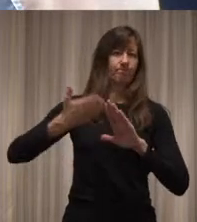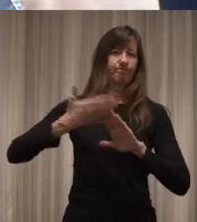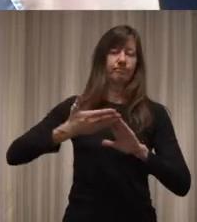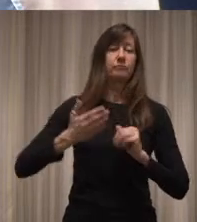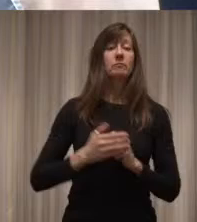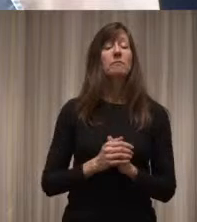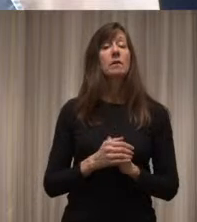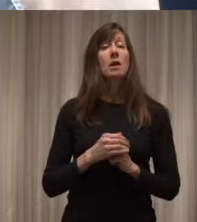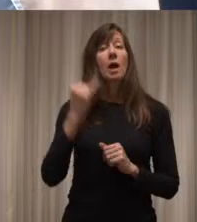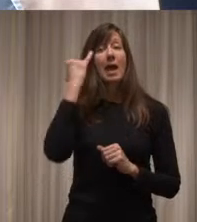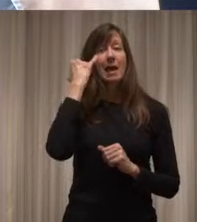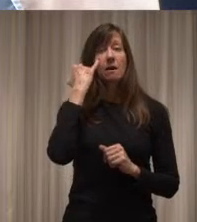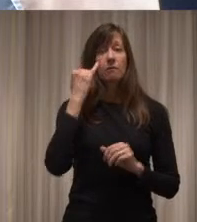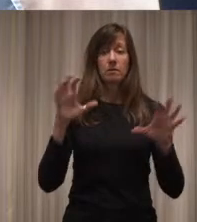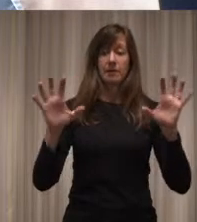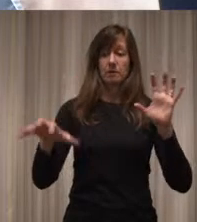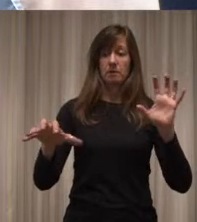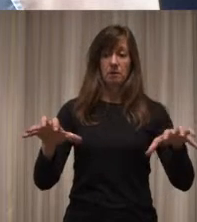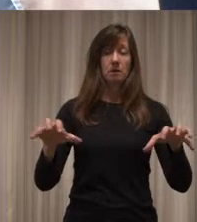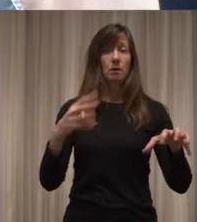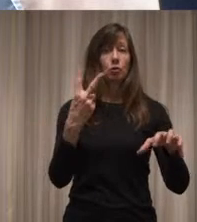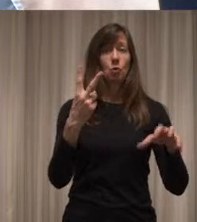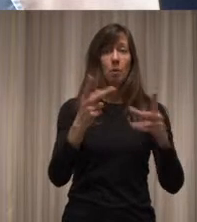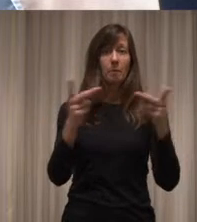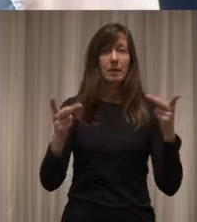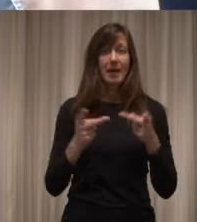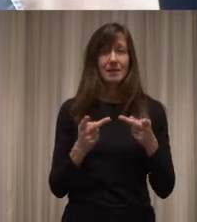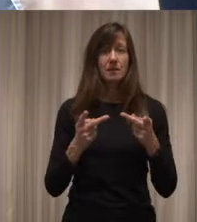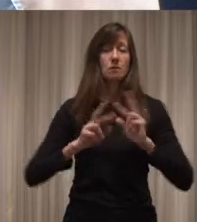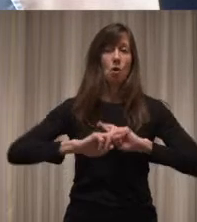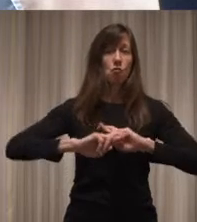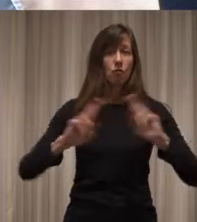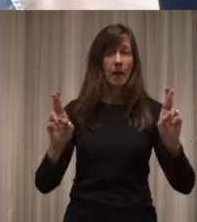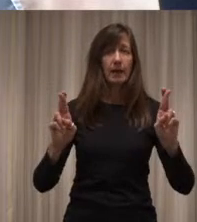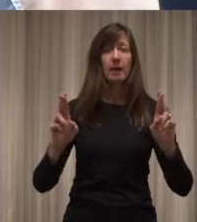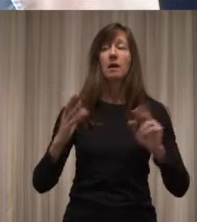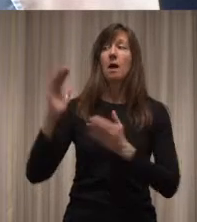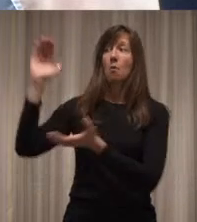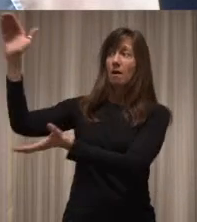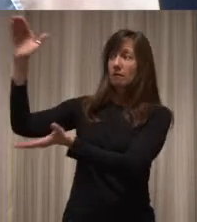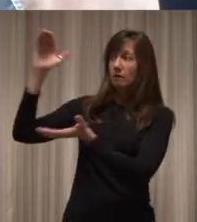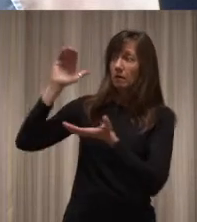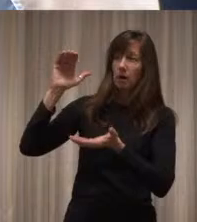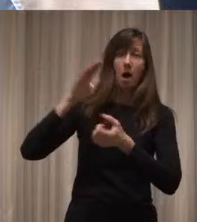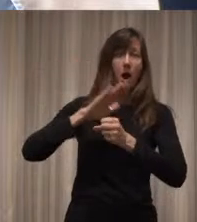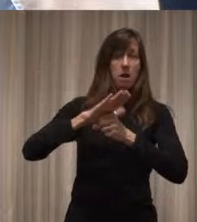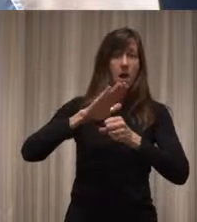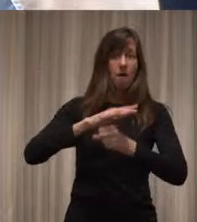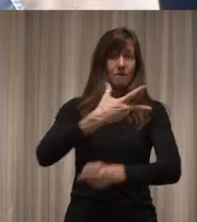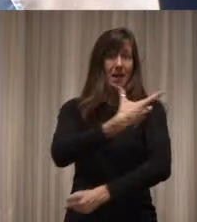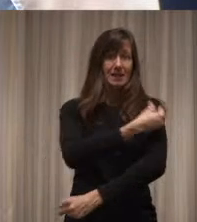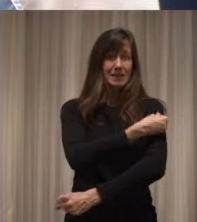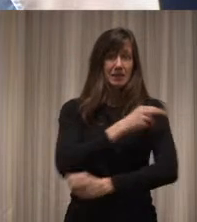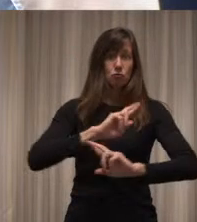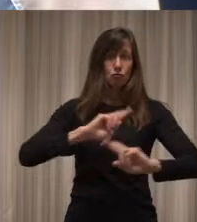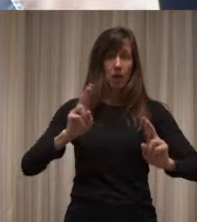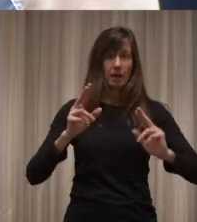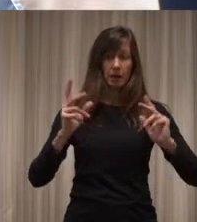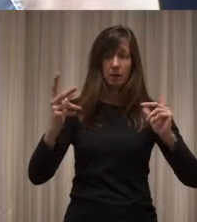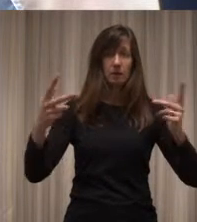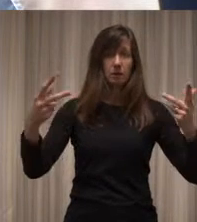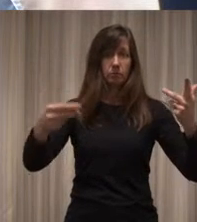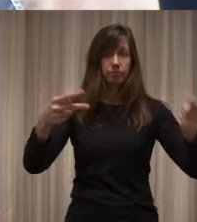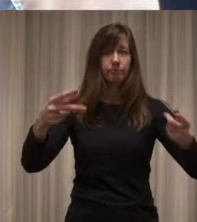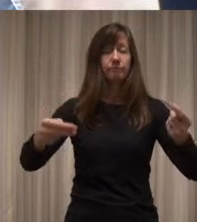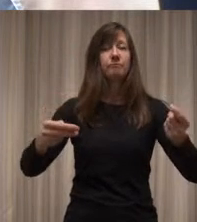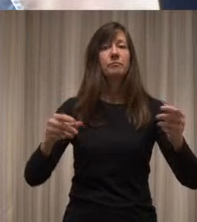and when we have enough vaccine doses flowing to us, the capacity for these sites between the two county-led